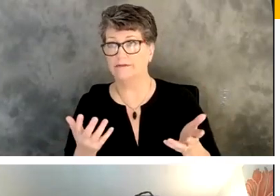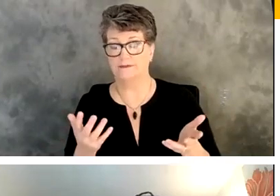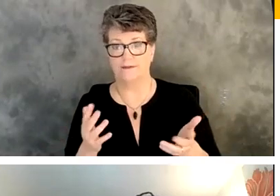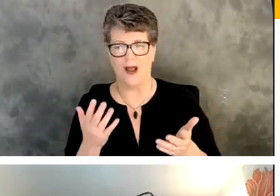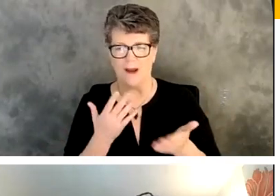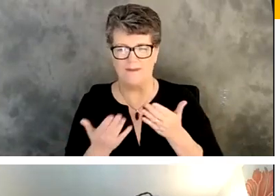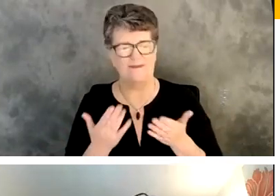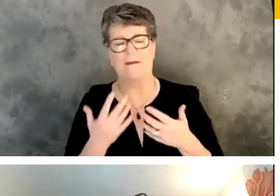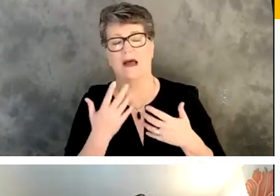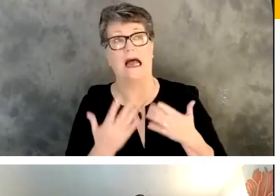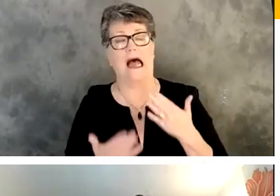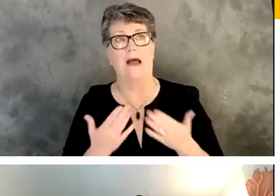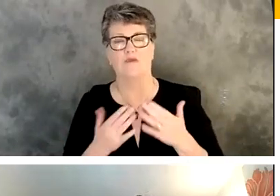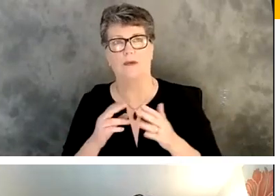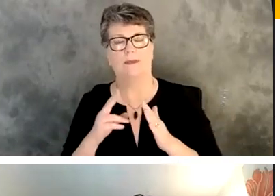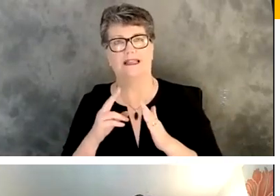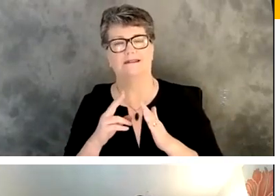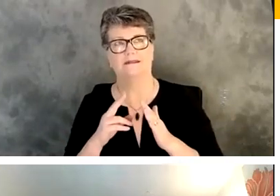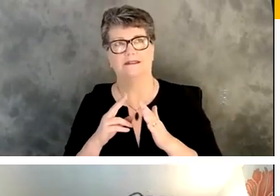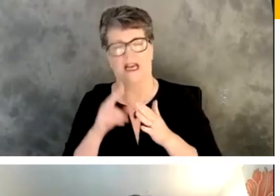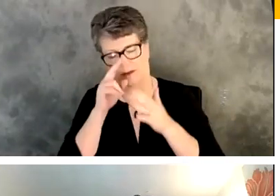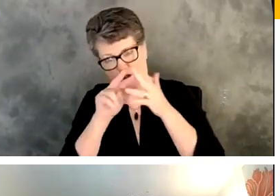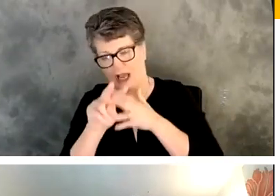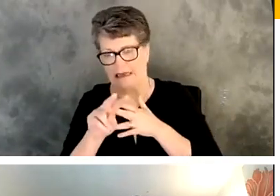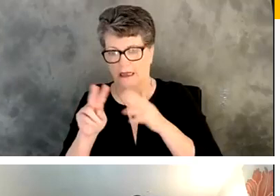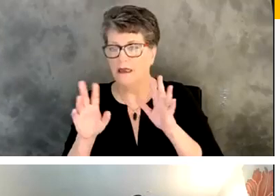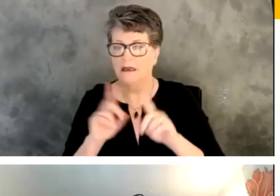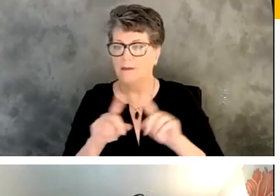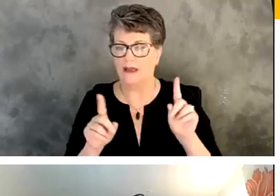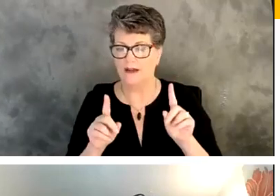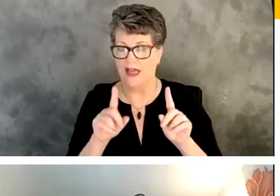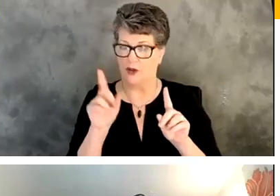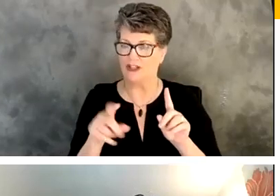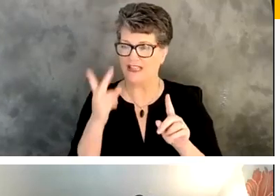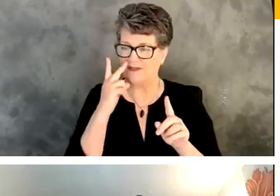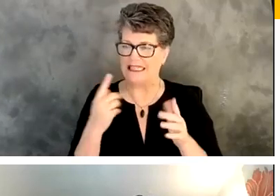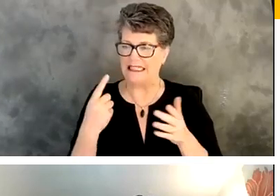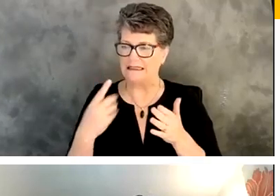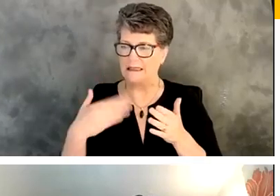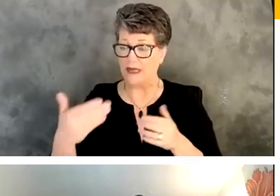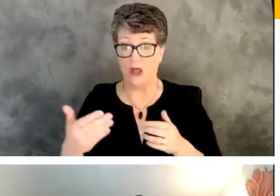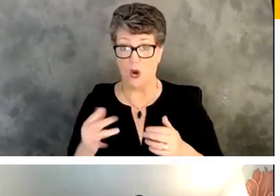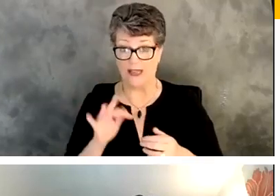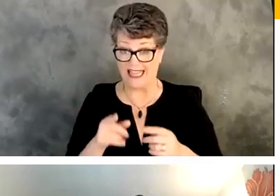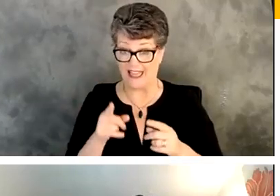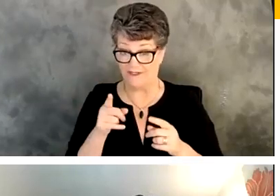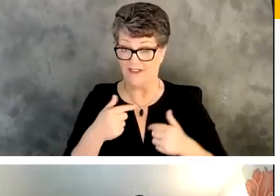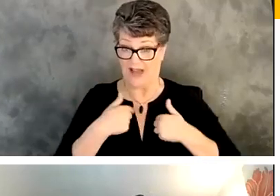maybe I'm probably reading into the question or projecting, but I think the question that I've seen sometimes is, well,